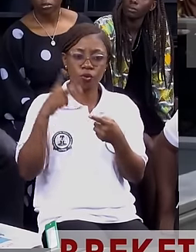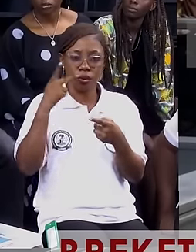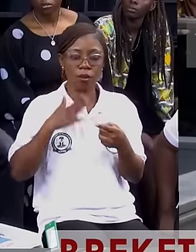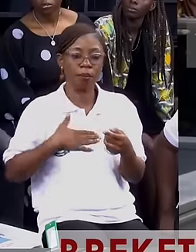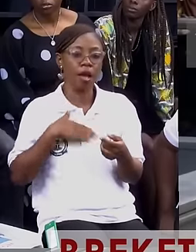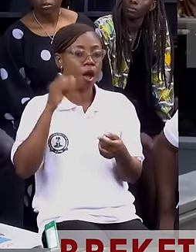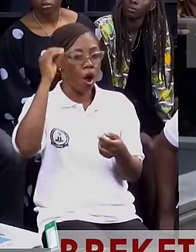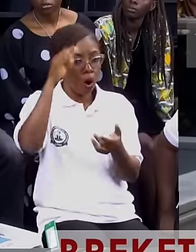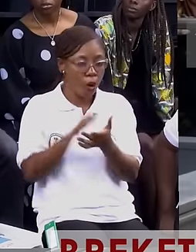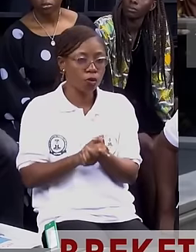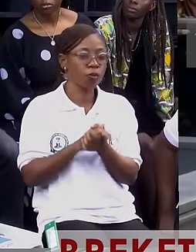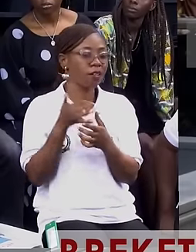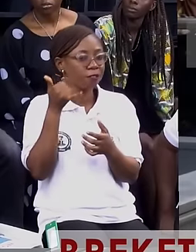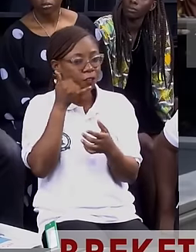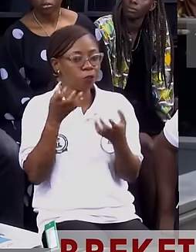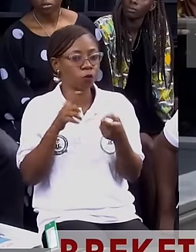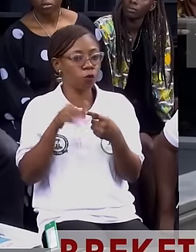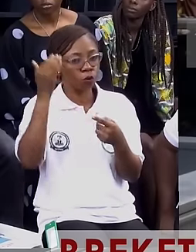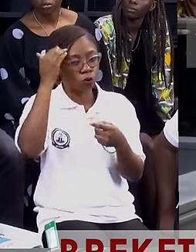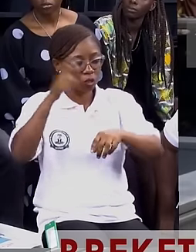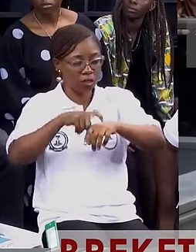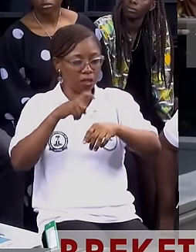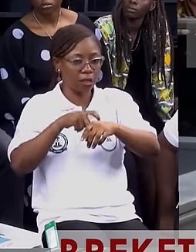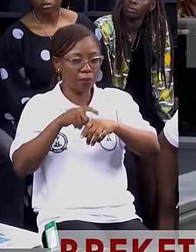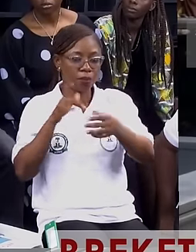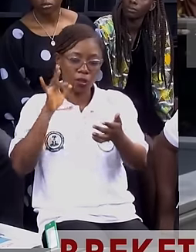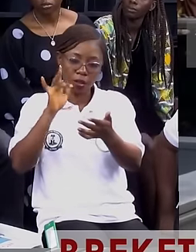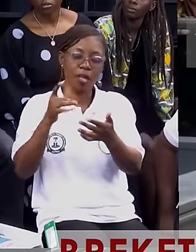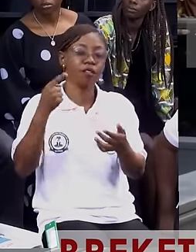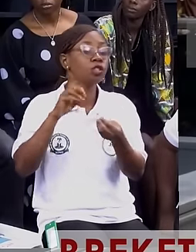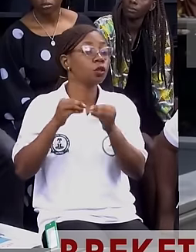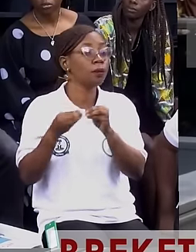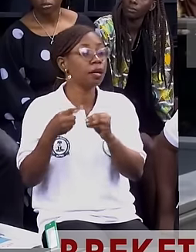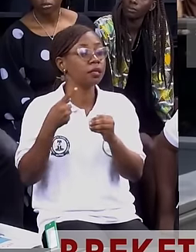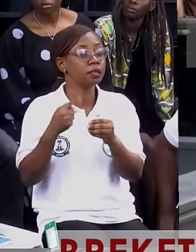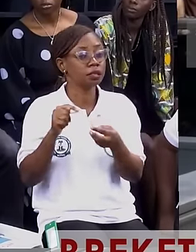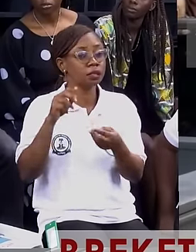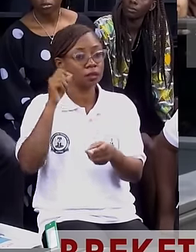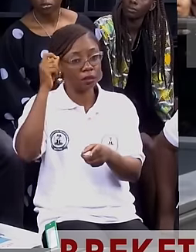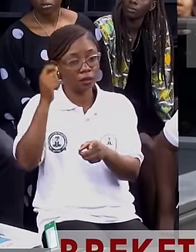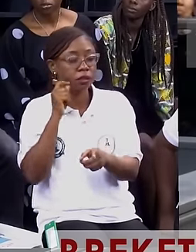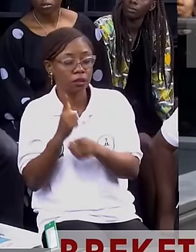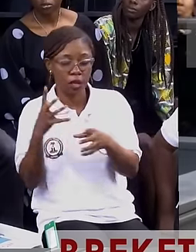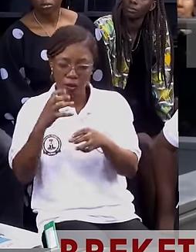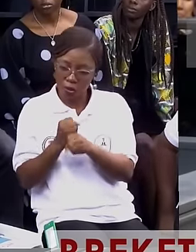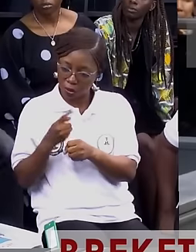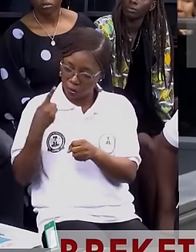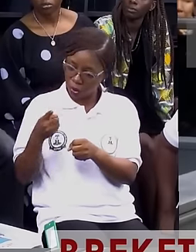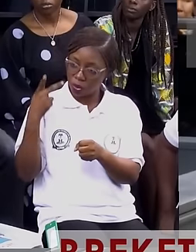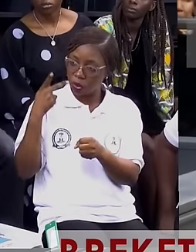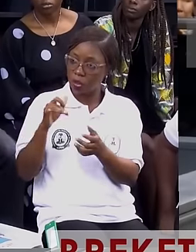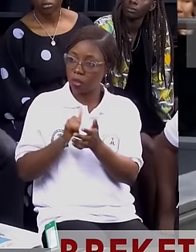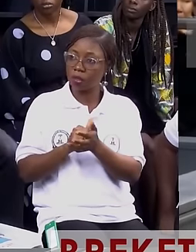know when he dialed the number. They led the sister to the girl that was missing, collected his phone and dialed, and it still showed that it